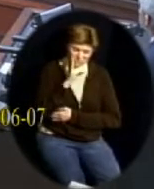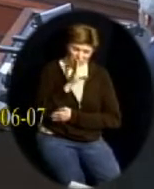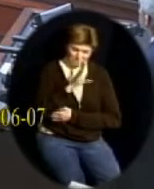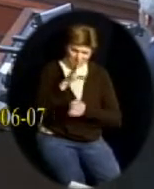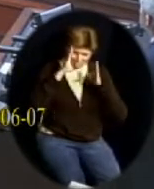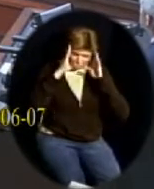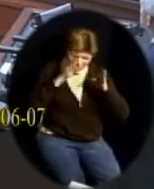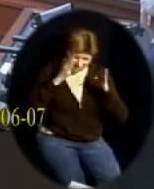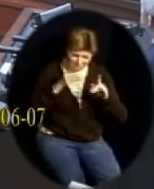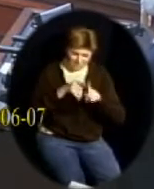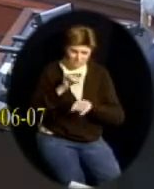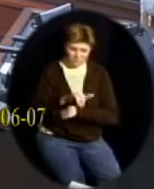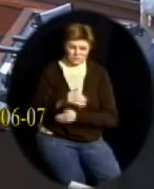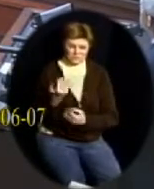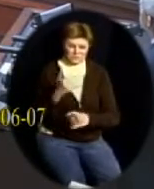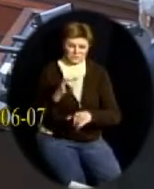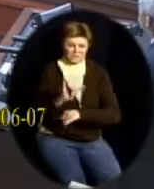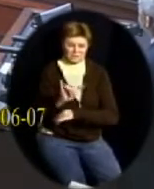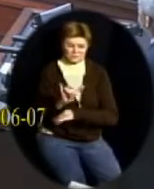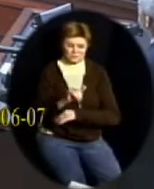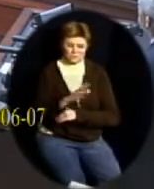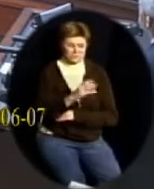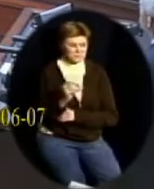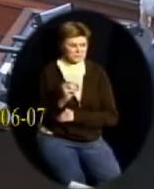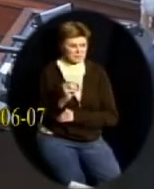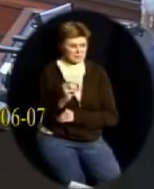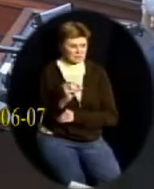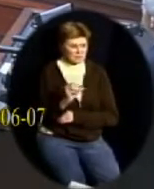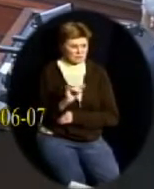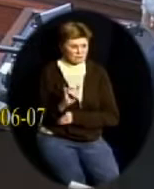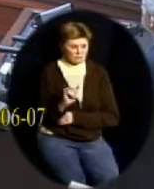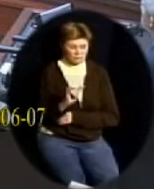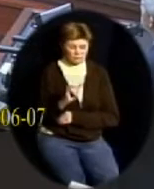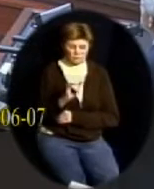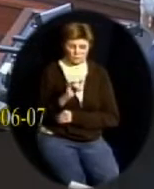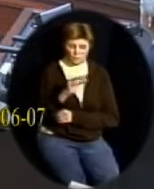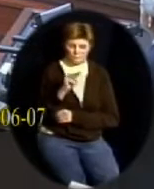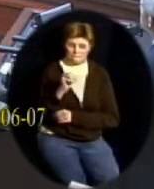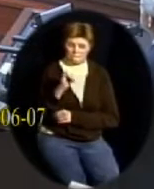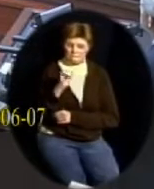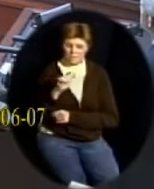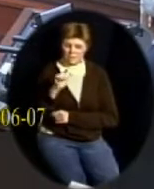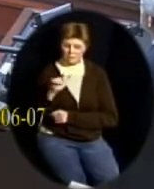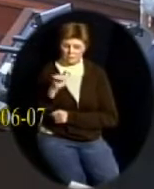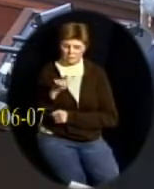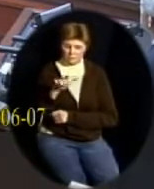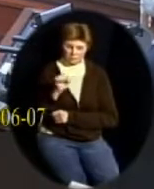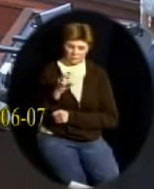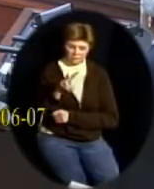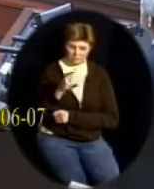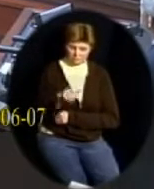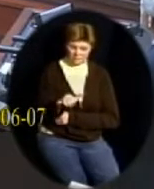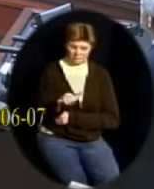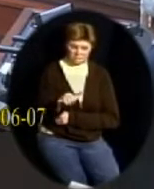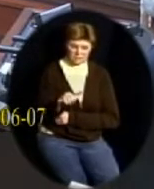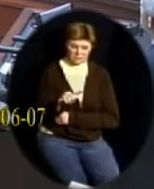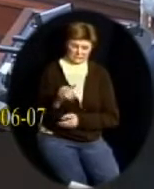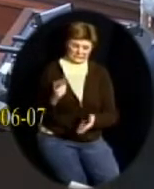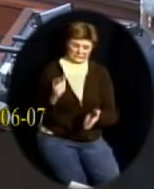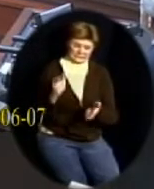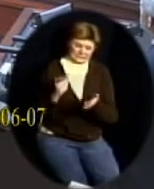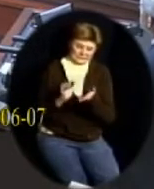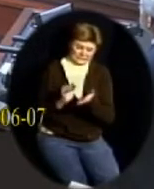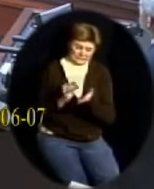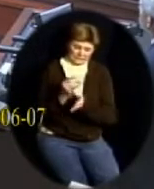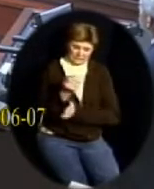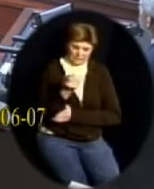each of the items here either slightly diminishes the mill levy or diminishes it below a small amount. So all of the